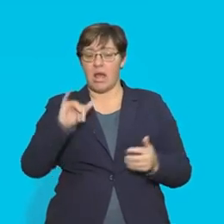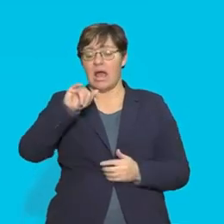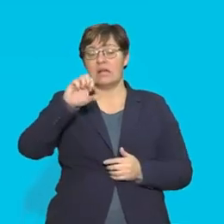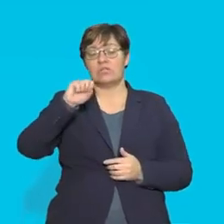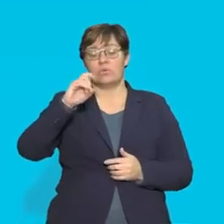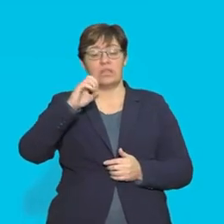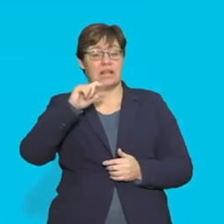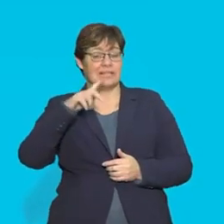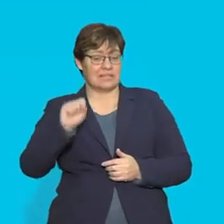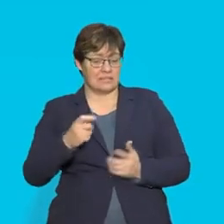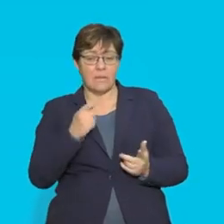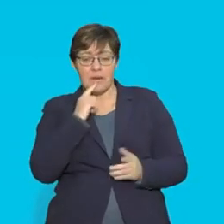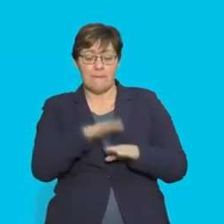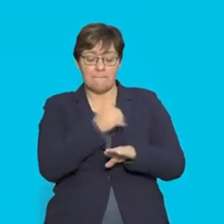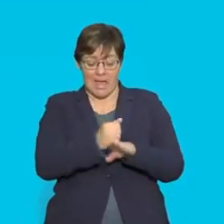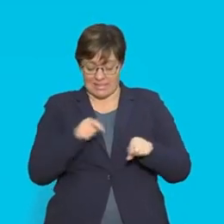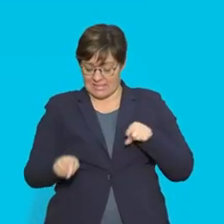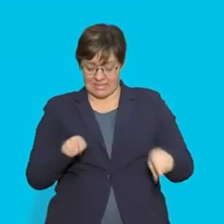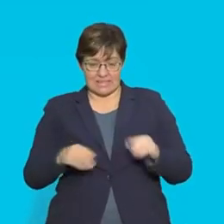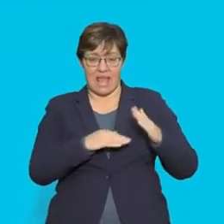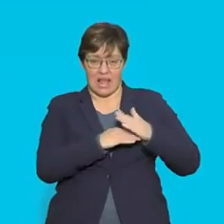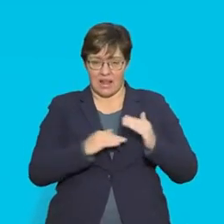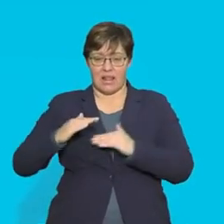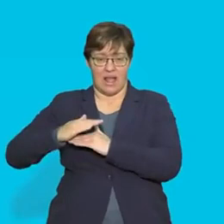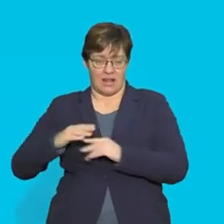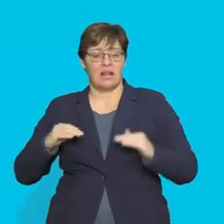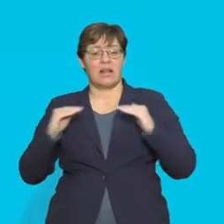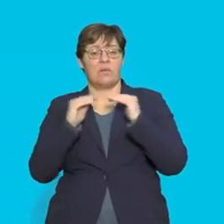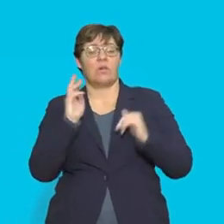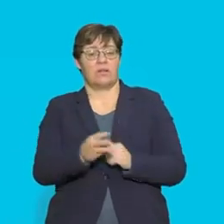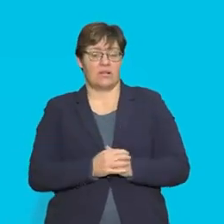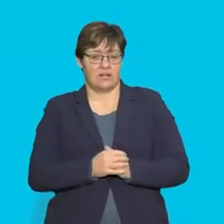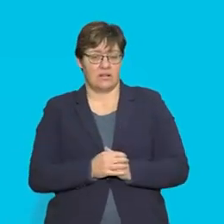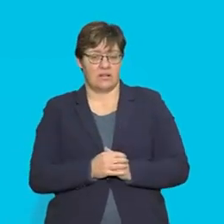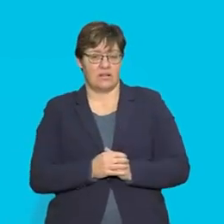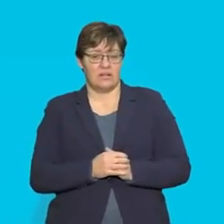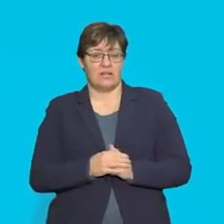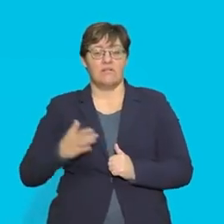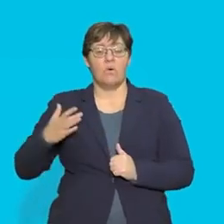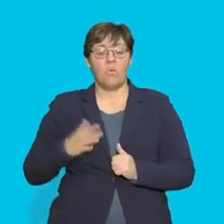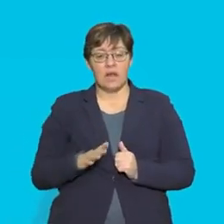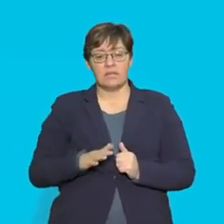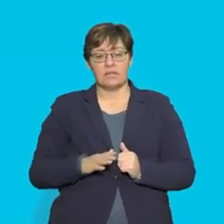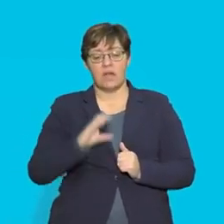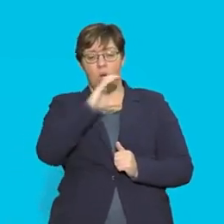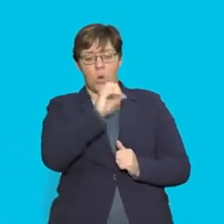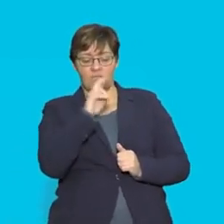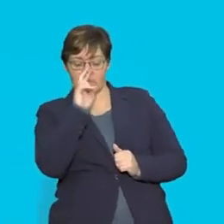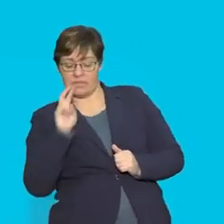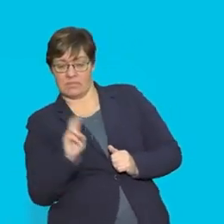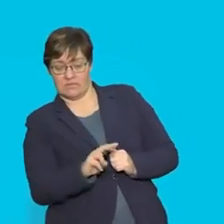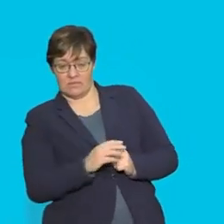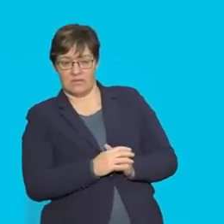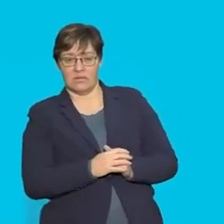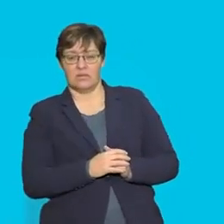an isosceles triangle, then the base angles are also going to be equal. It means if I wanted to look at it from a